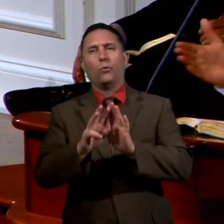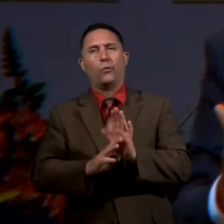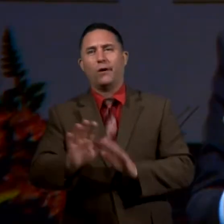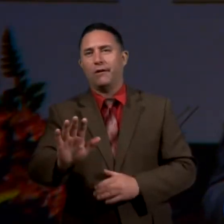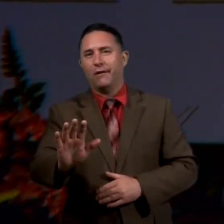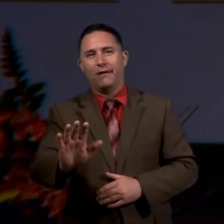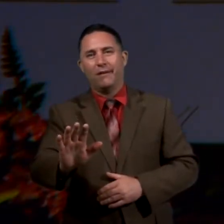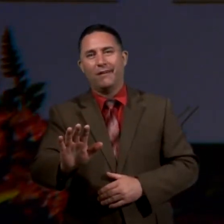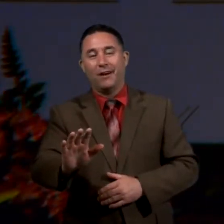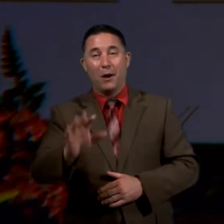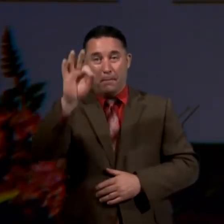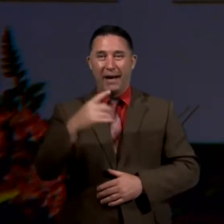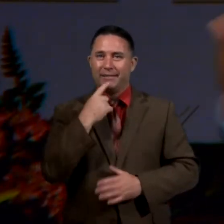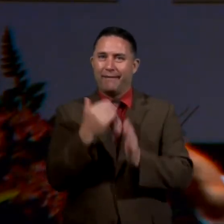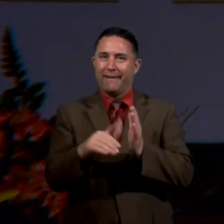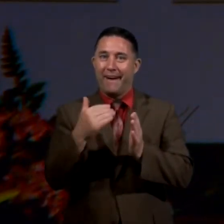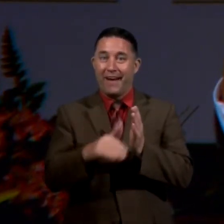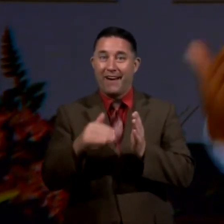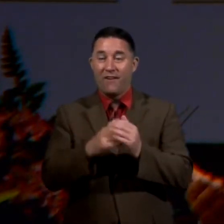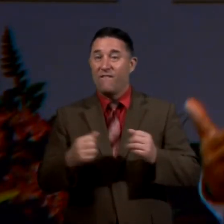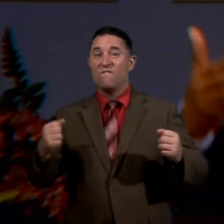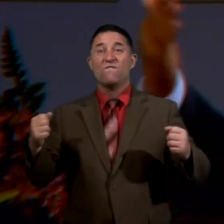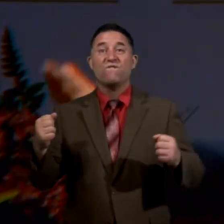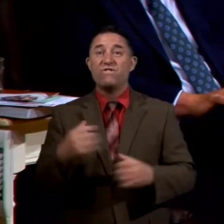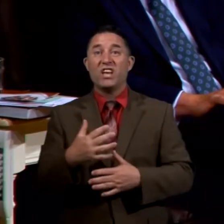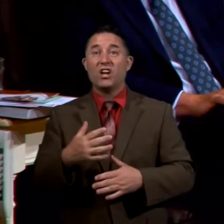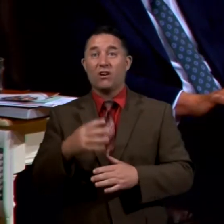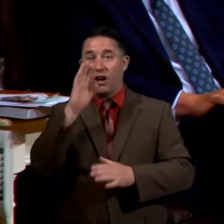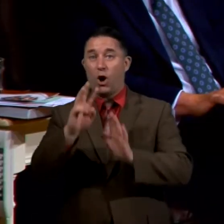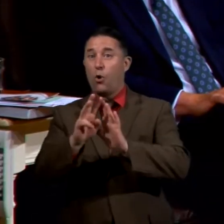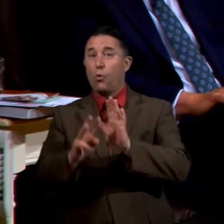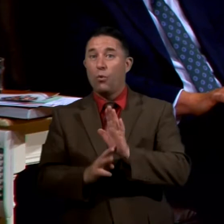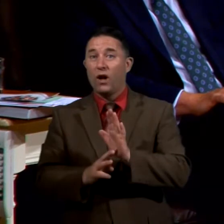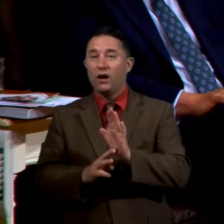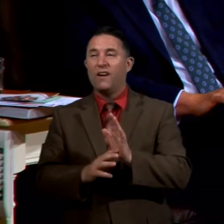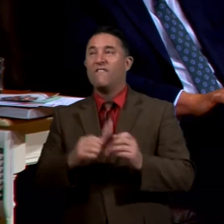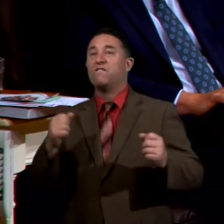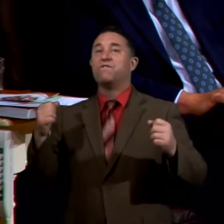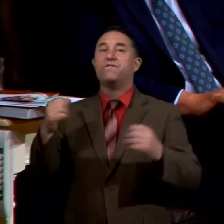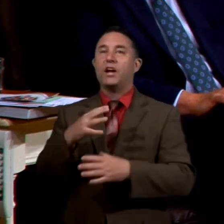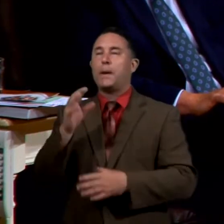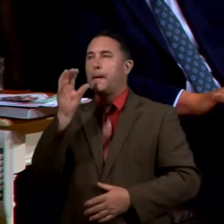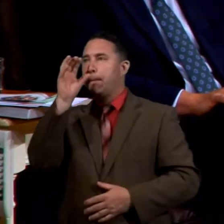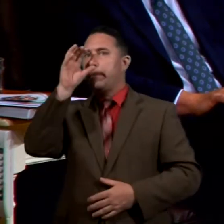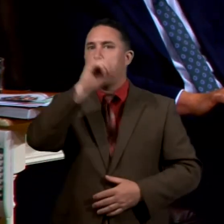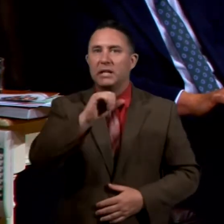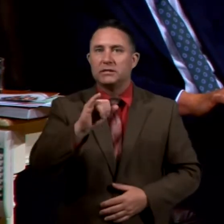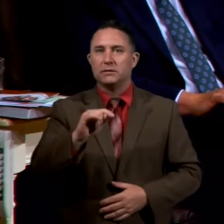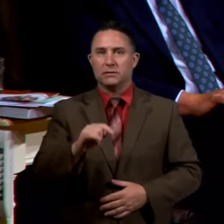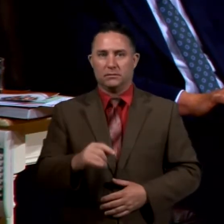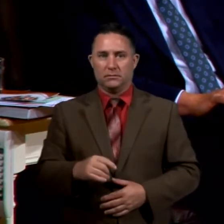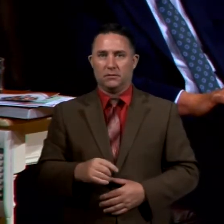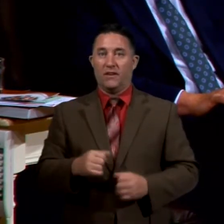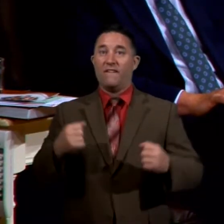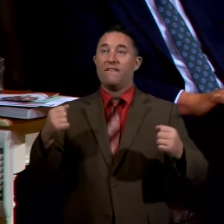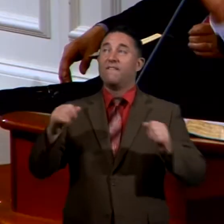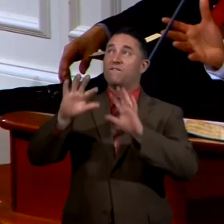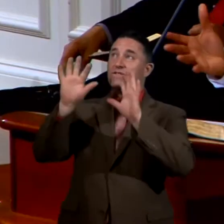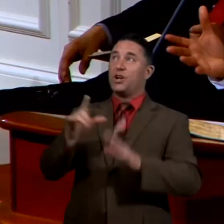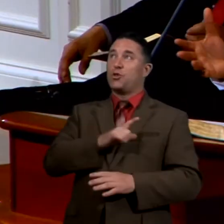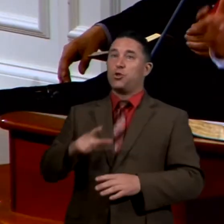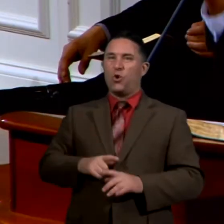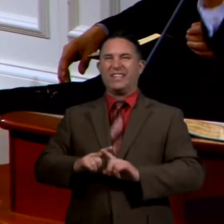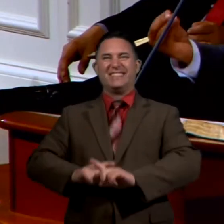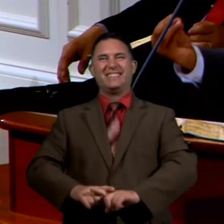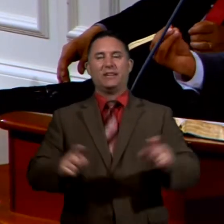As Pastor says over and over, the only thing we should fear of the will of God is to miss it. The fear of the Lord is not the